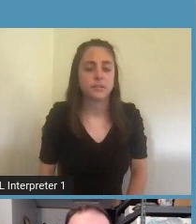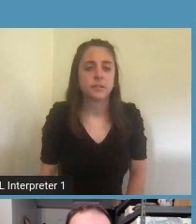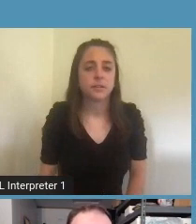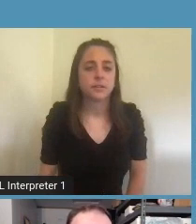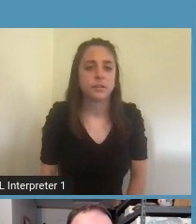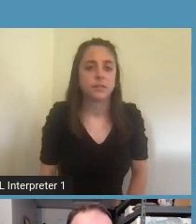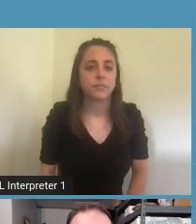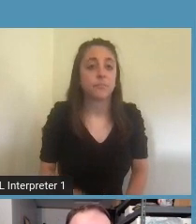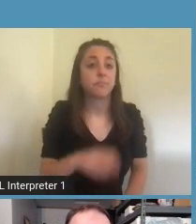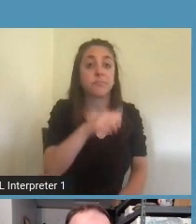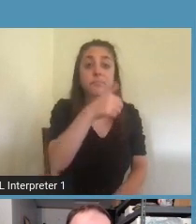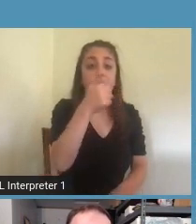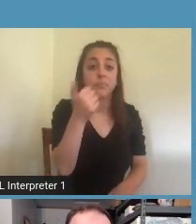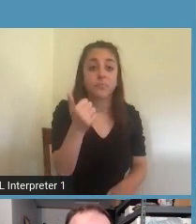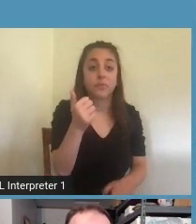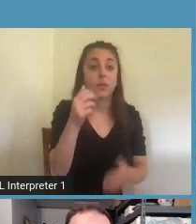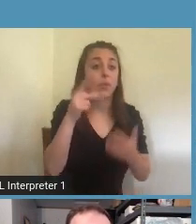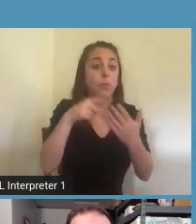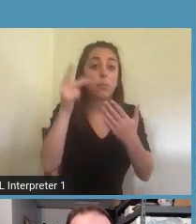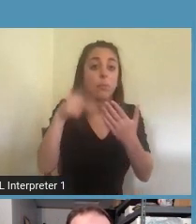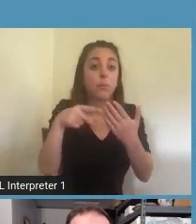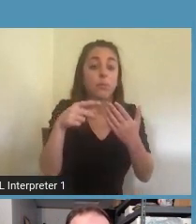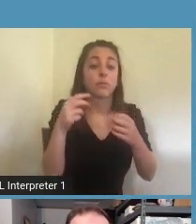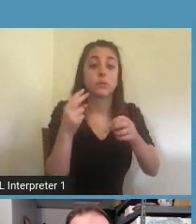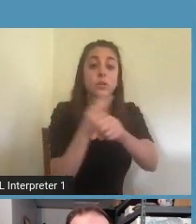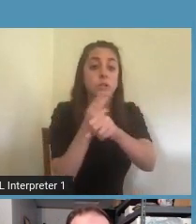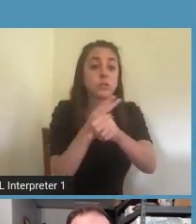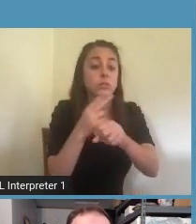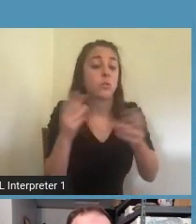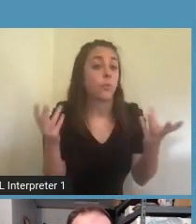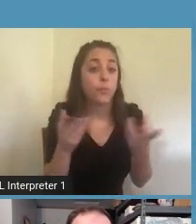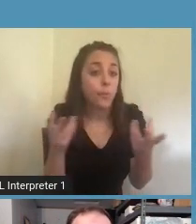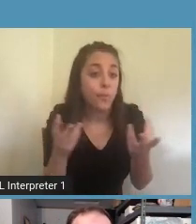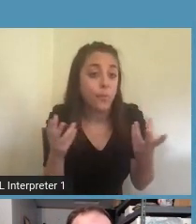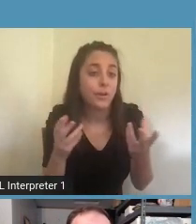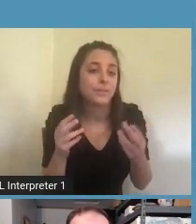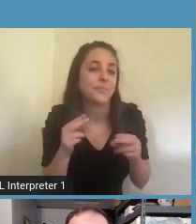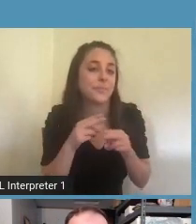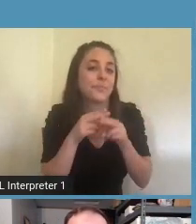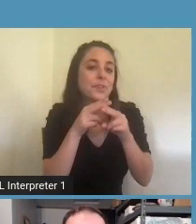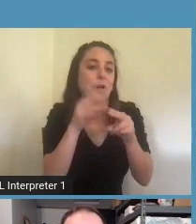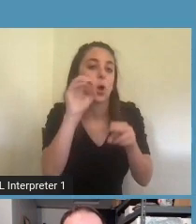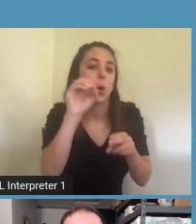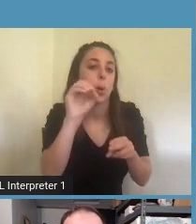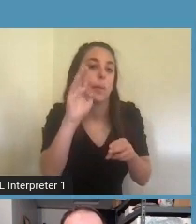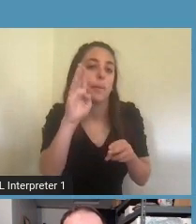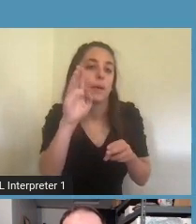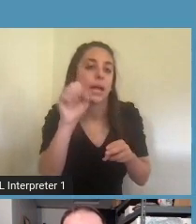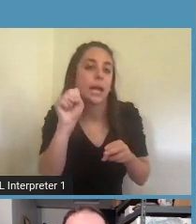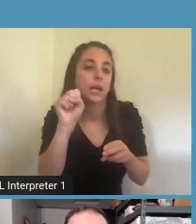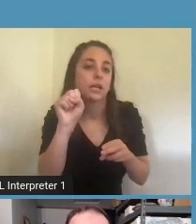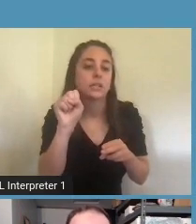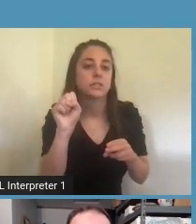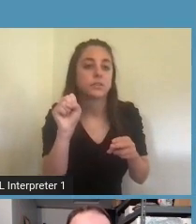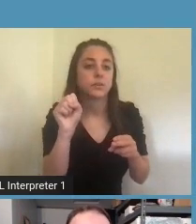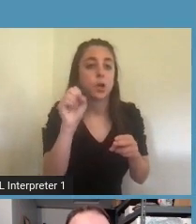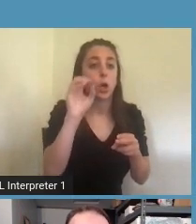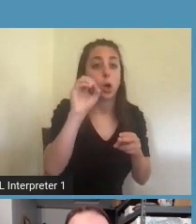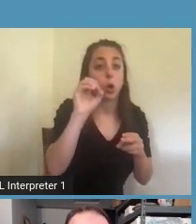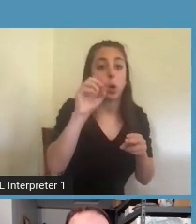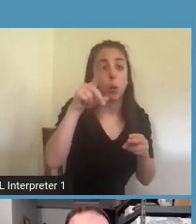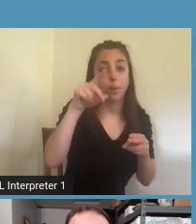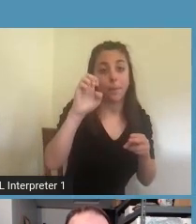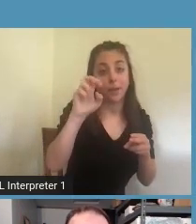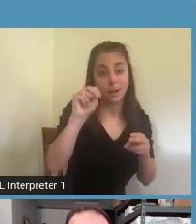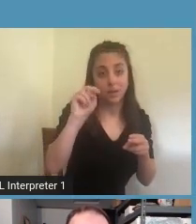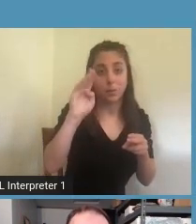another program that I used to create this time lapse was a software program called OBS, and it stands for Open